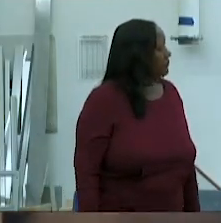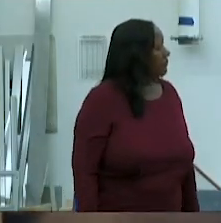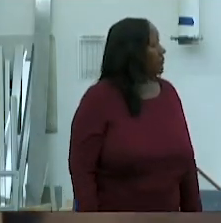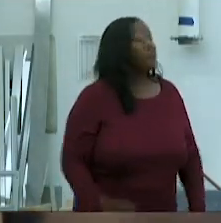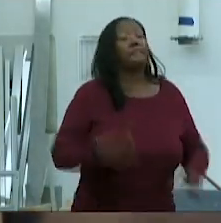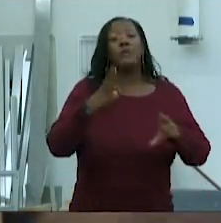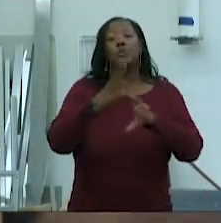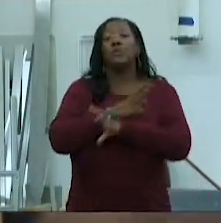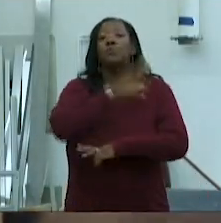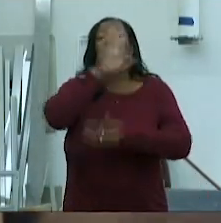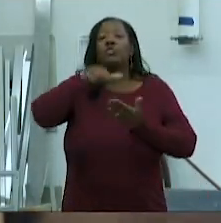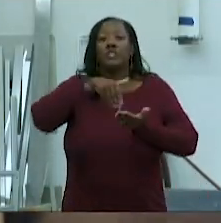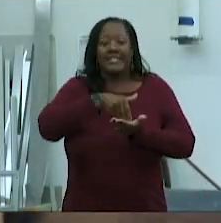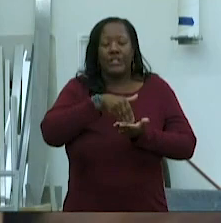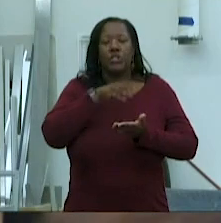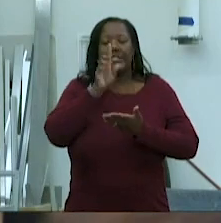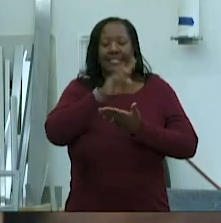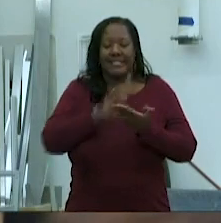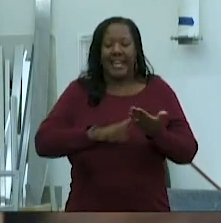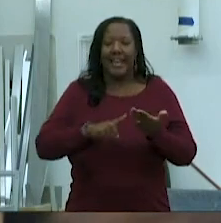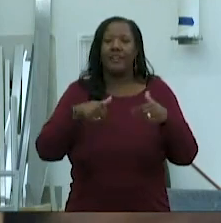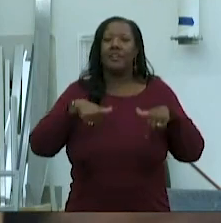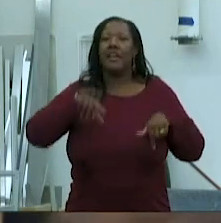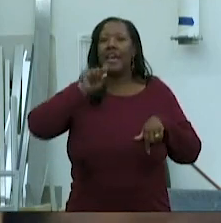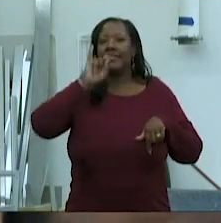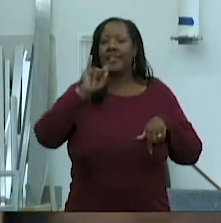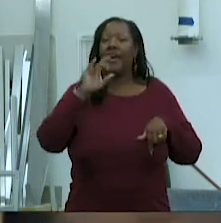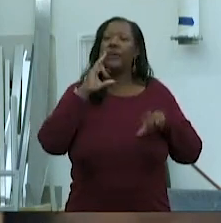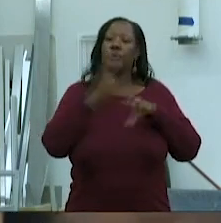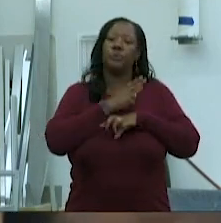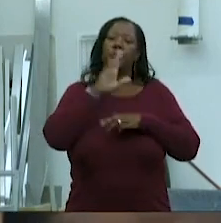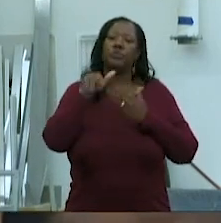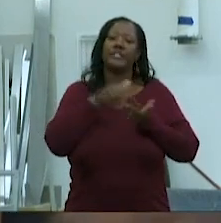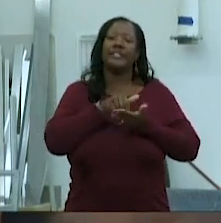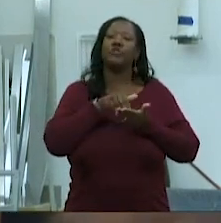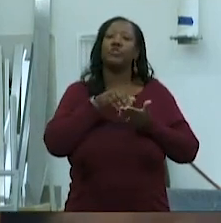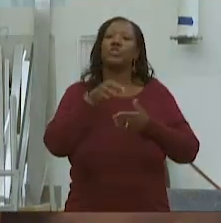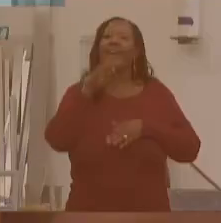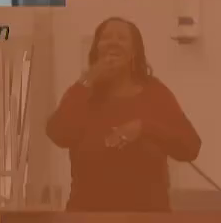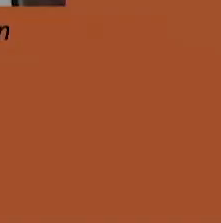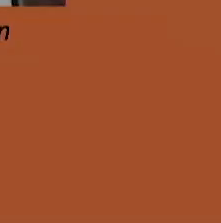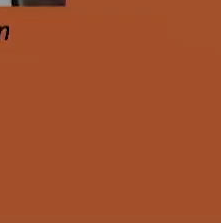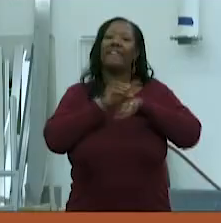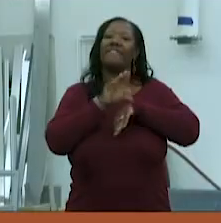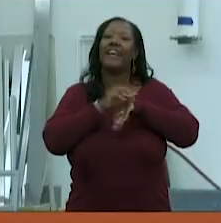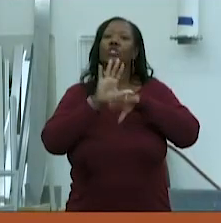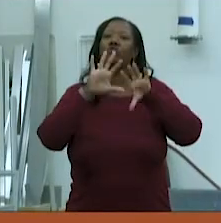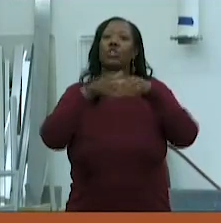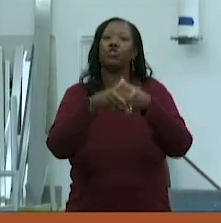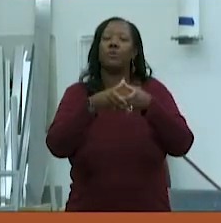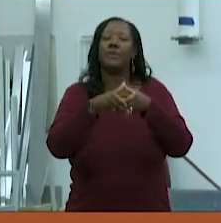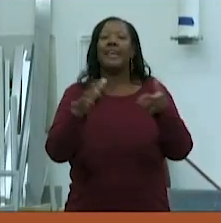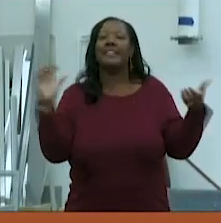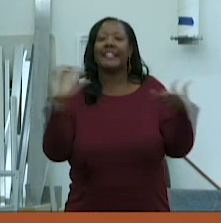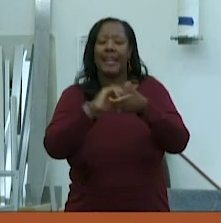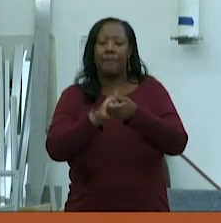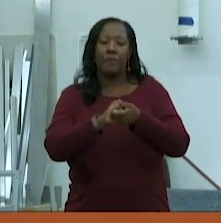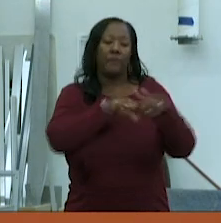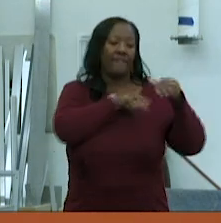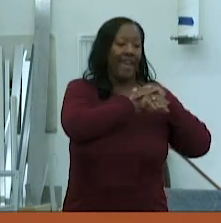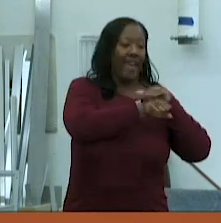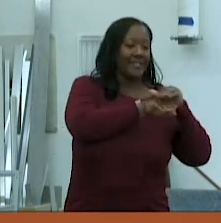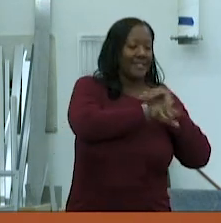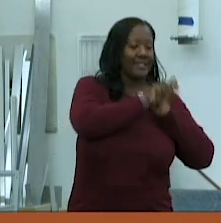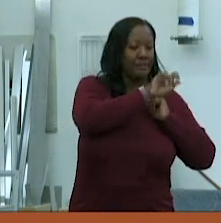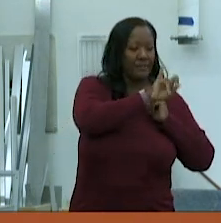User-centered design. The Smithsonian Institution's User Expert Advisory Group is a collaboration between Access Smithsonian and the Institute